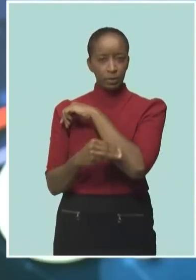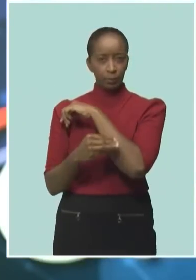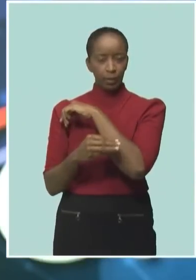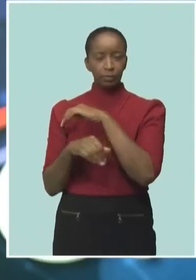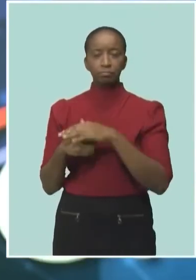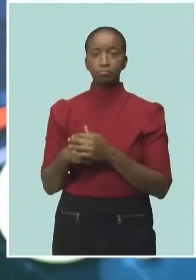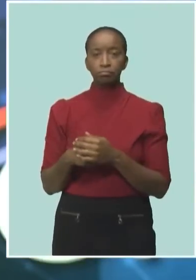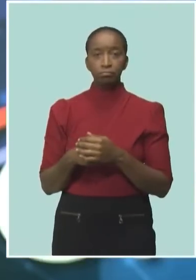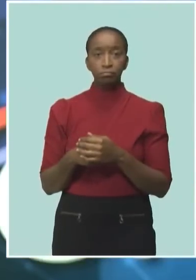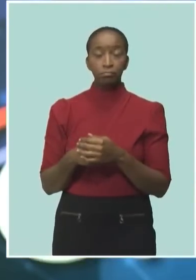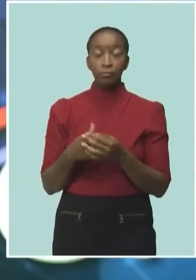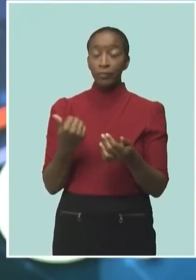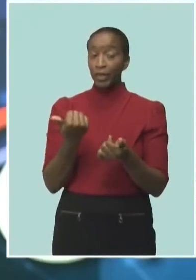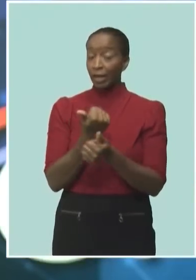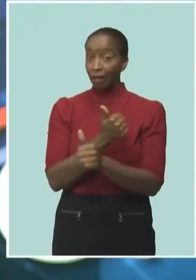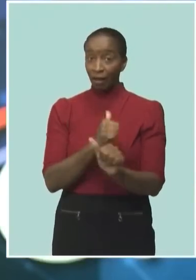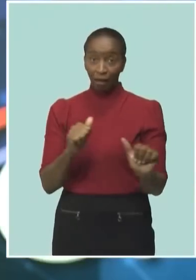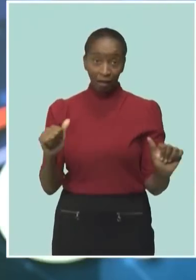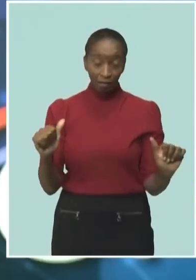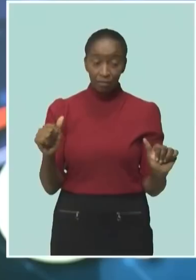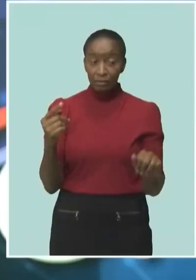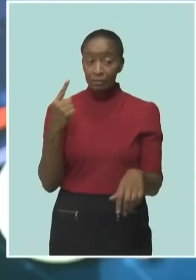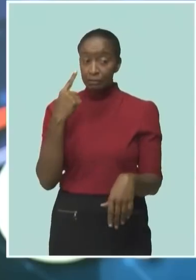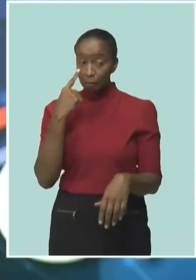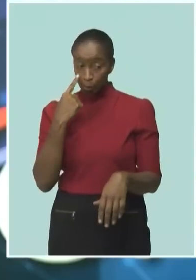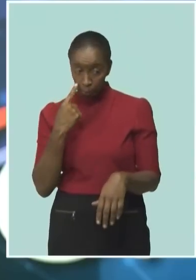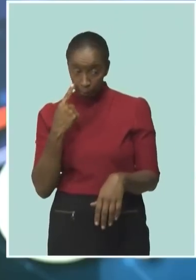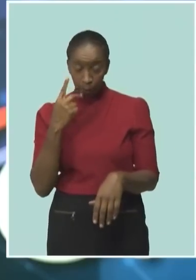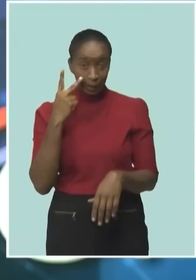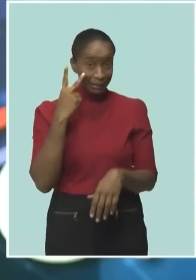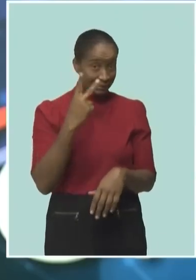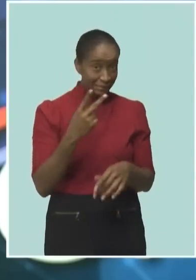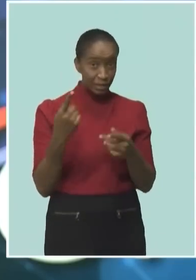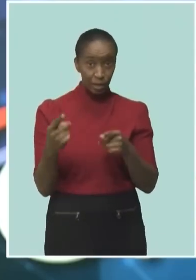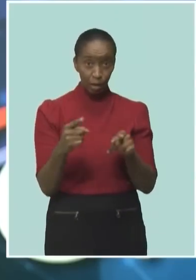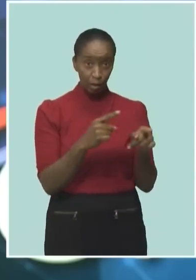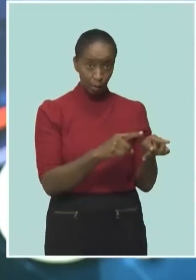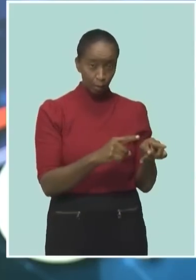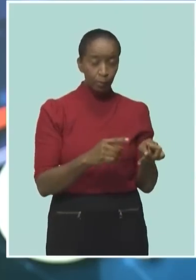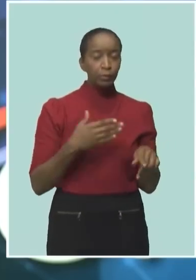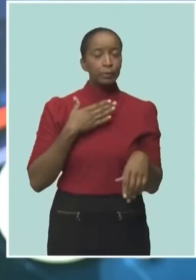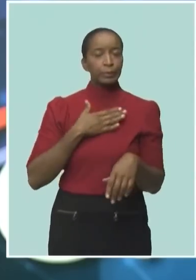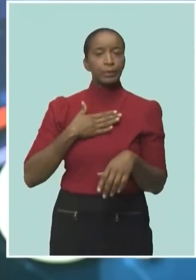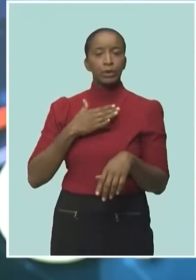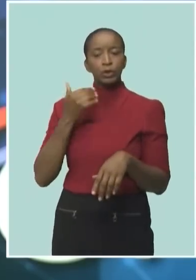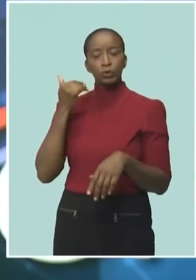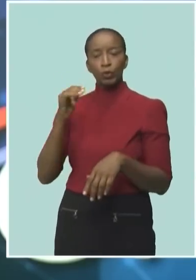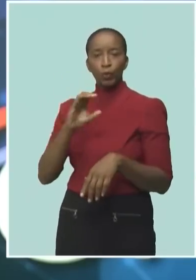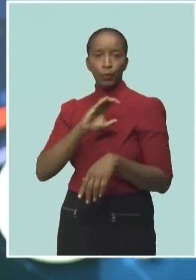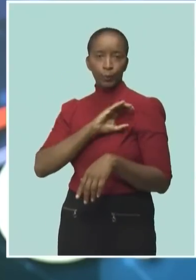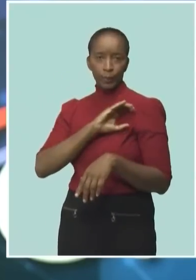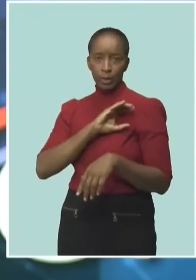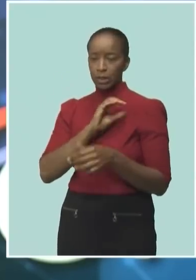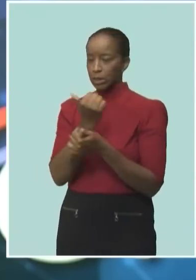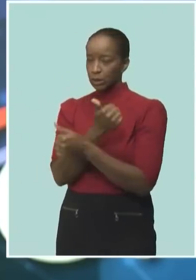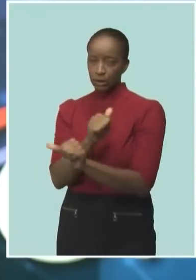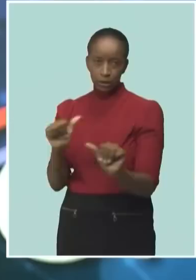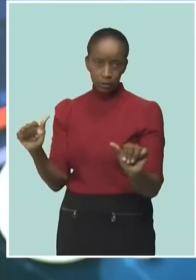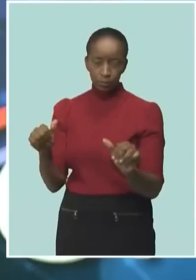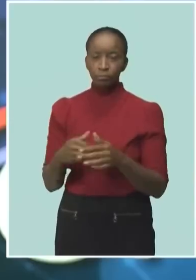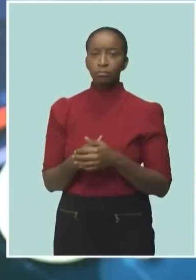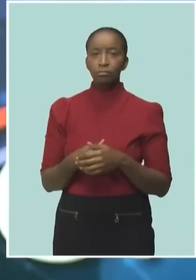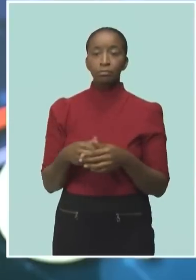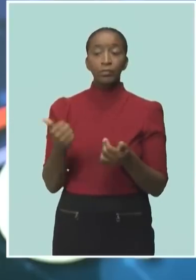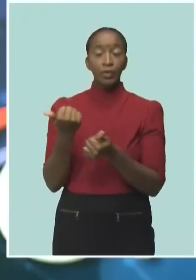or who may have witnessed either of the two fatal shootings to contact any police station. Police have also given the assurance